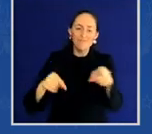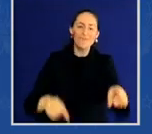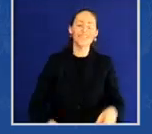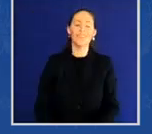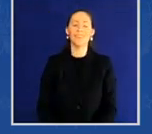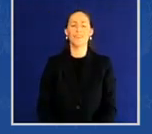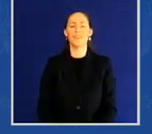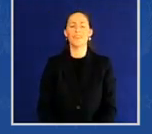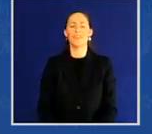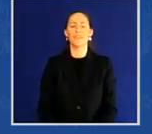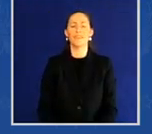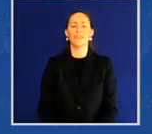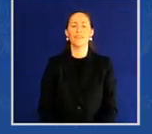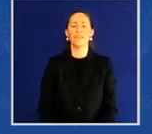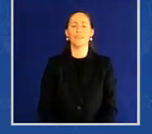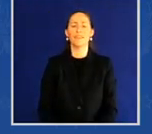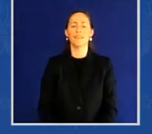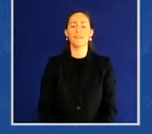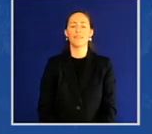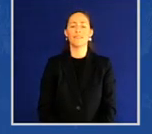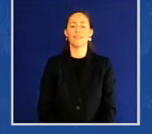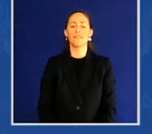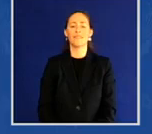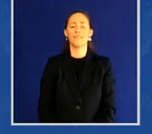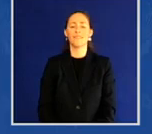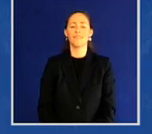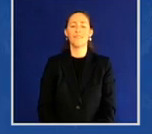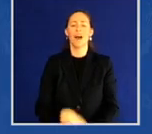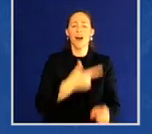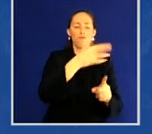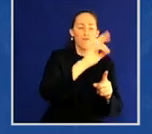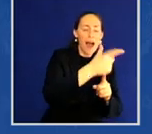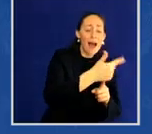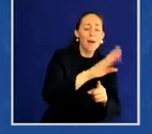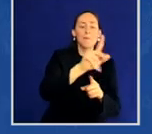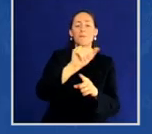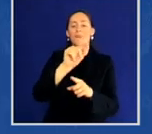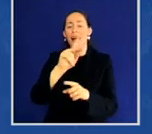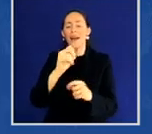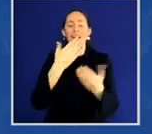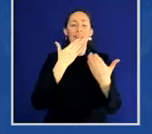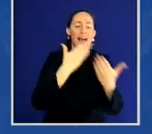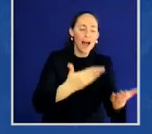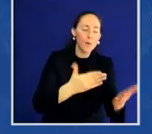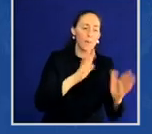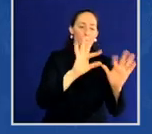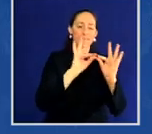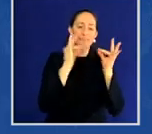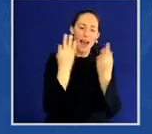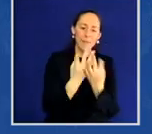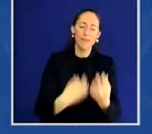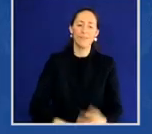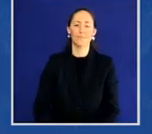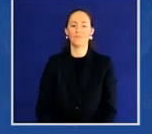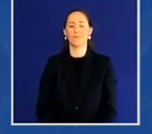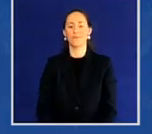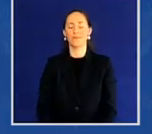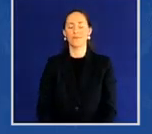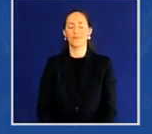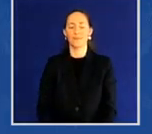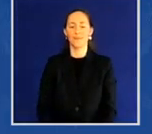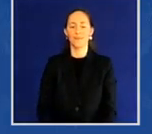Blake is family. And Mary Kate, what a lovely kid. And Bill Flynn of Amtrak. You know, folks, the fact is